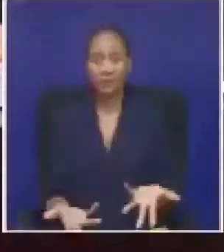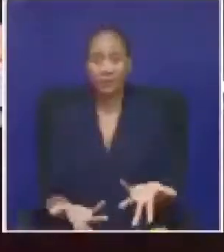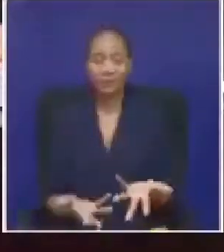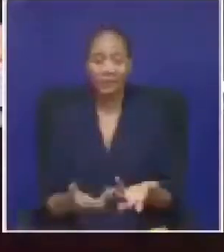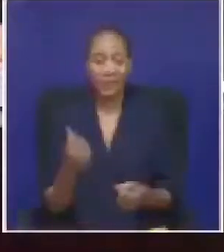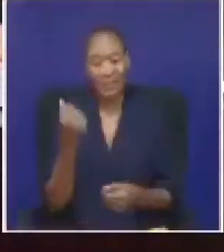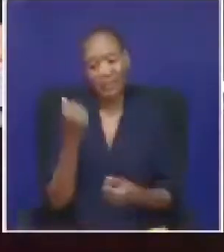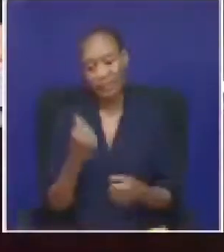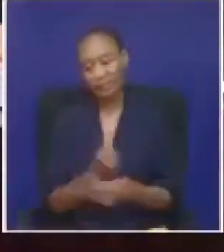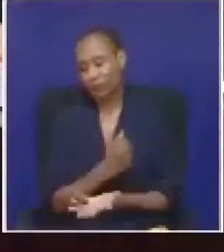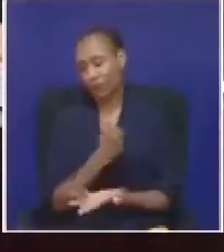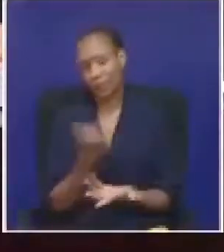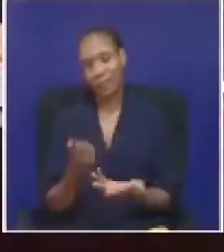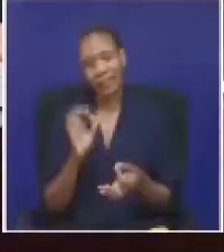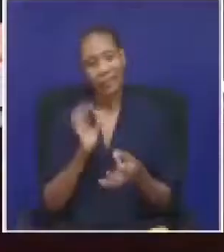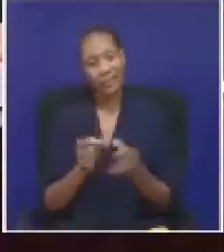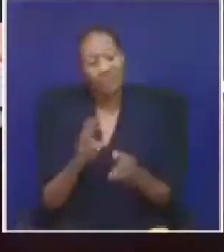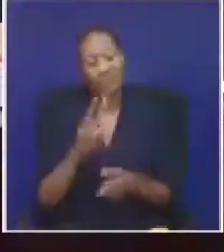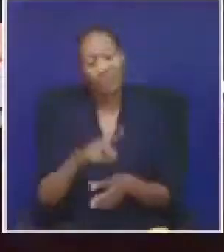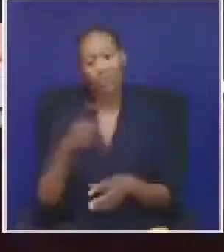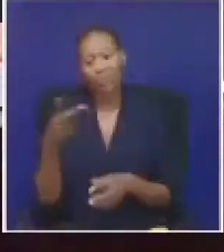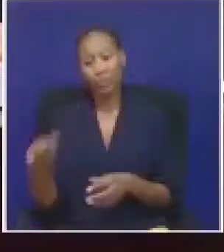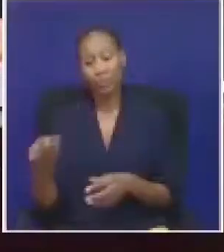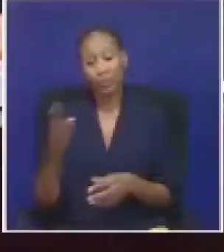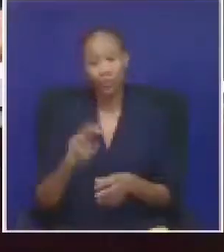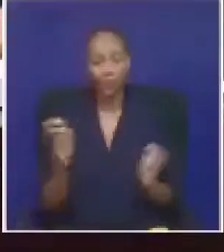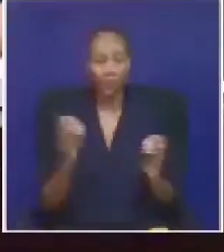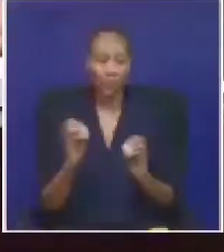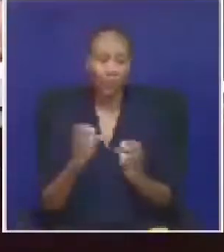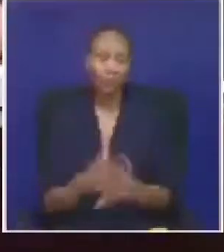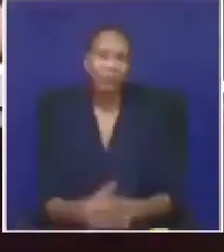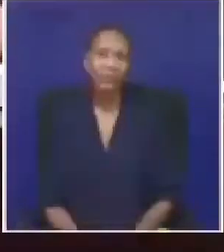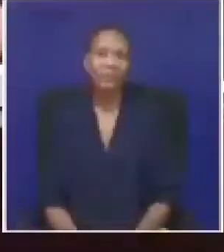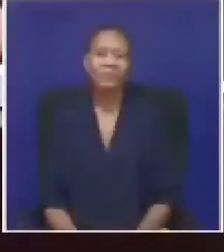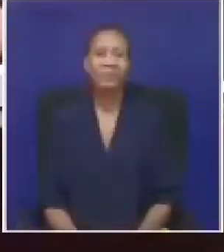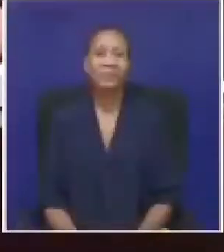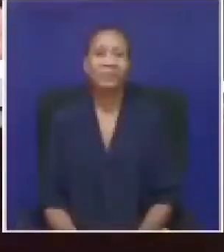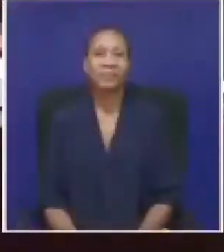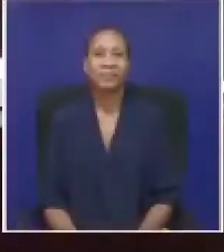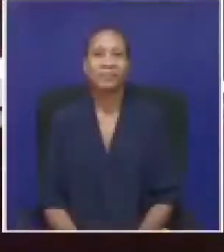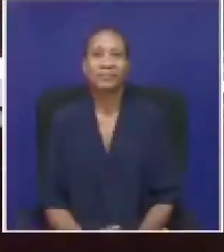Chivenda cham achikoba buti.